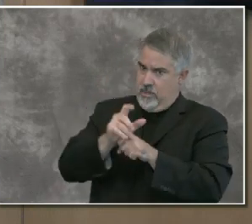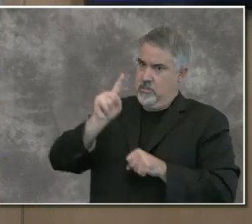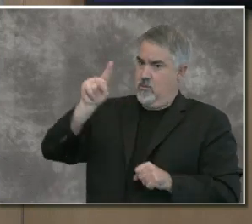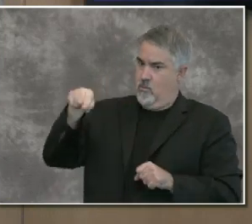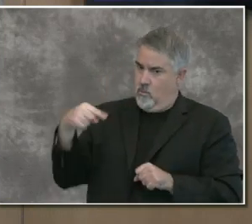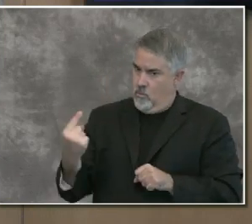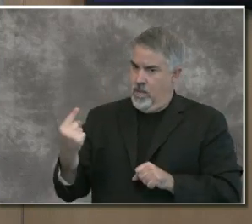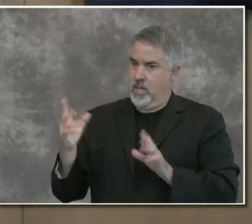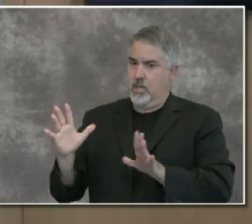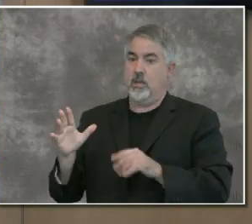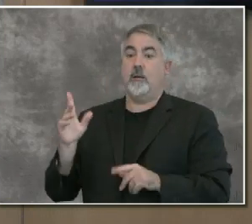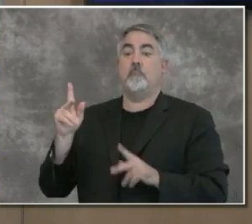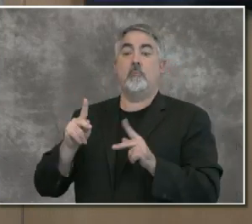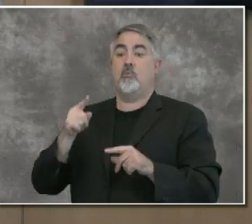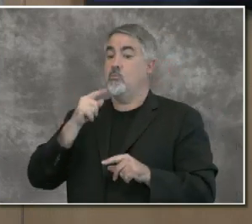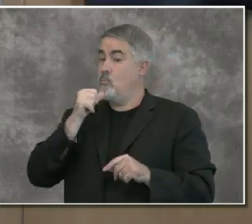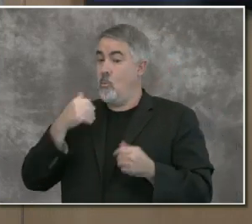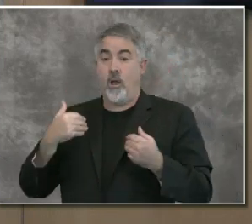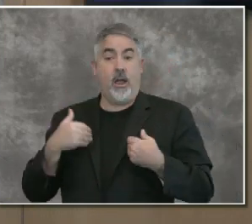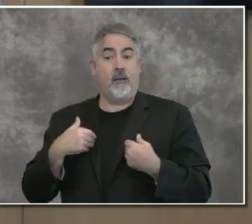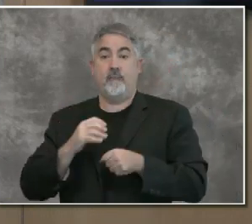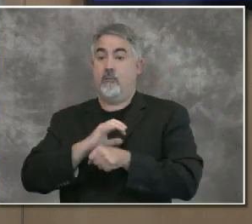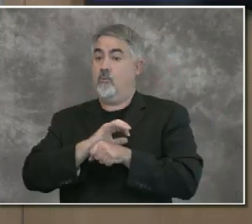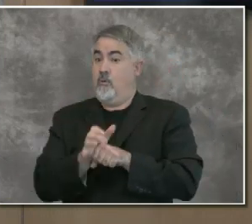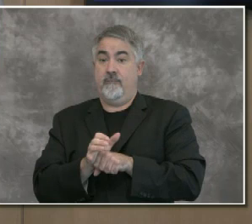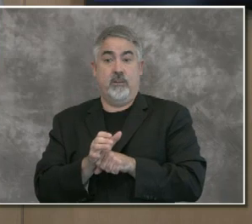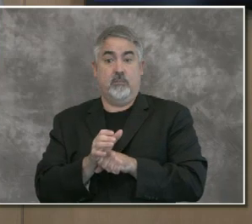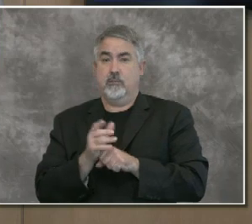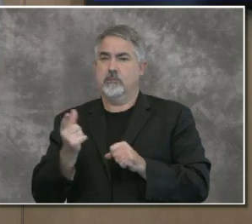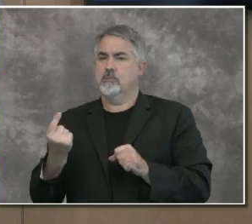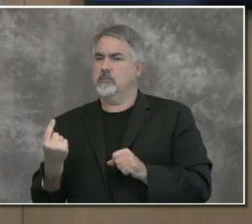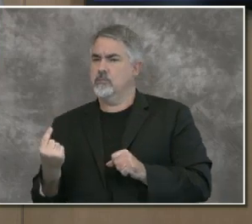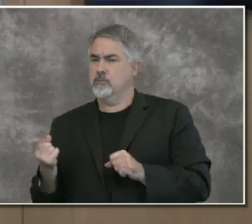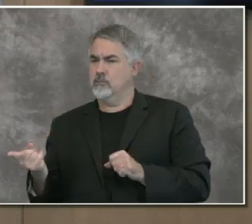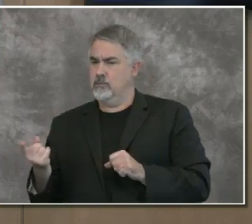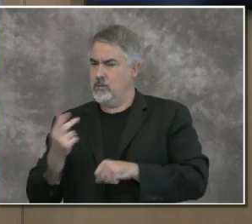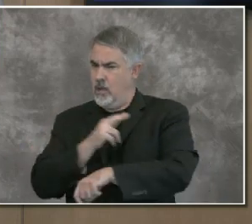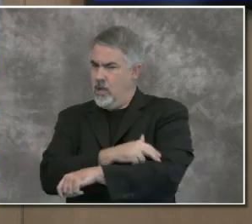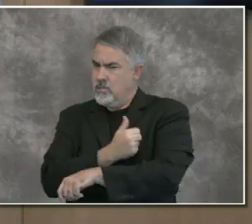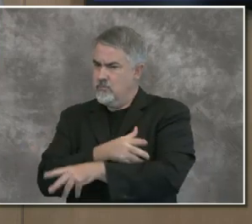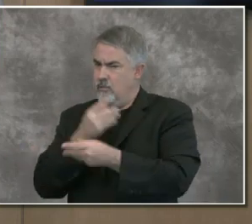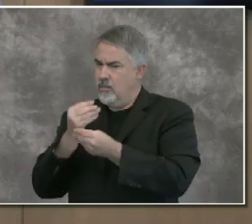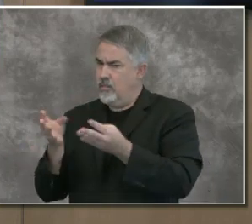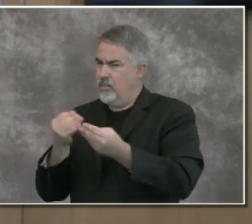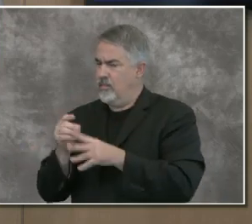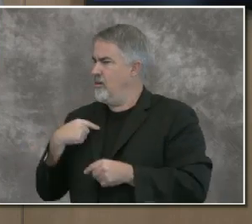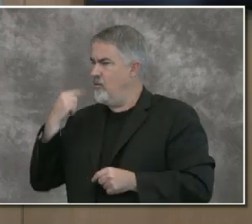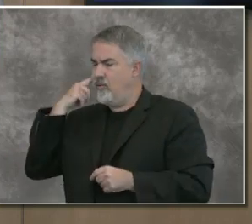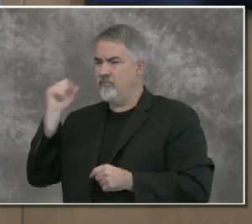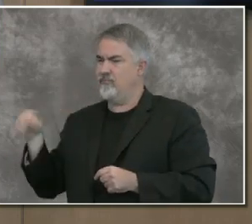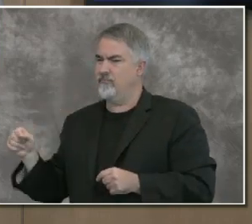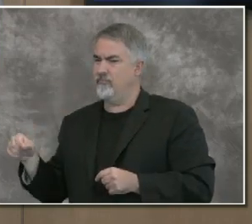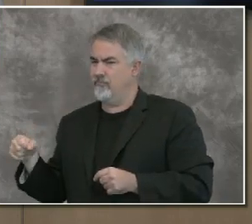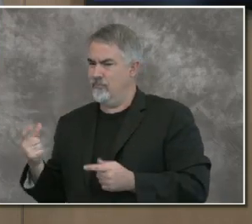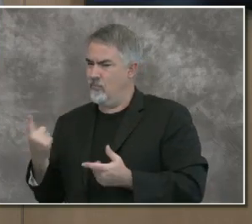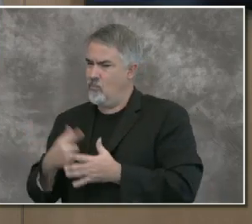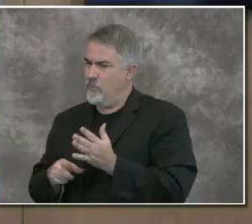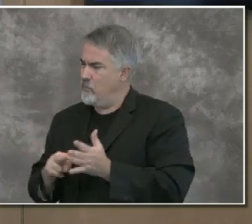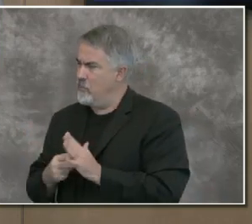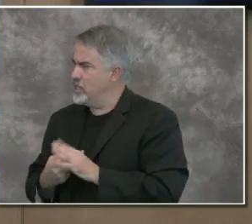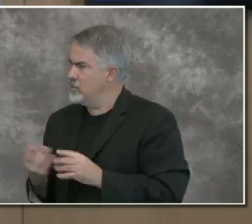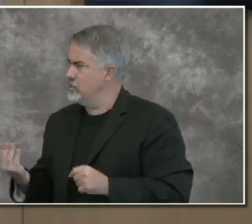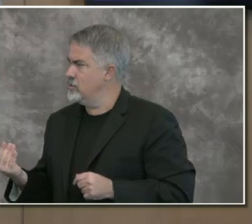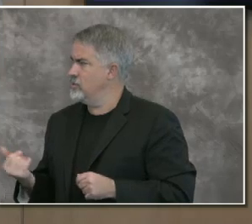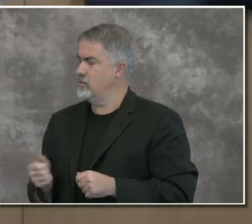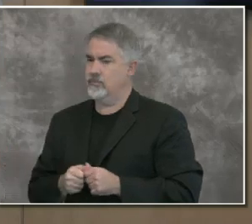have COVID-19? It's my understanding that hospitals are sharing this information with you on a daily basis. Okay, Supervisor